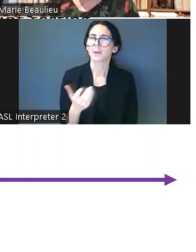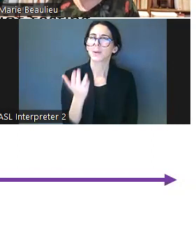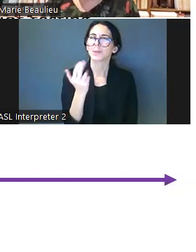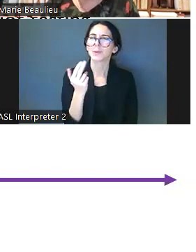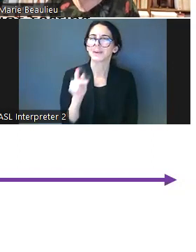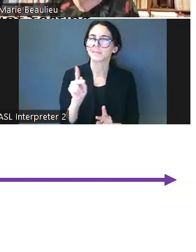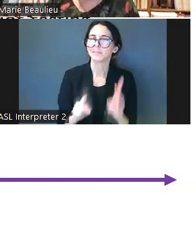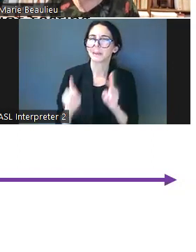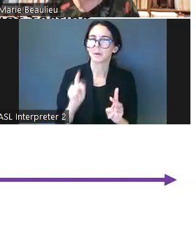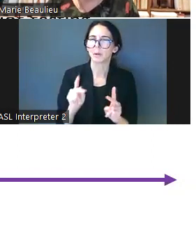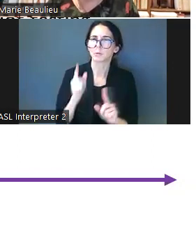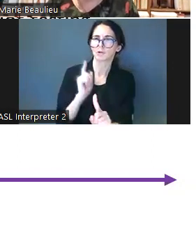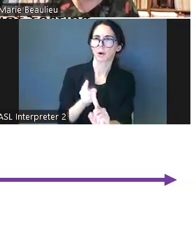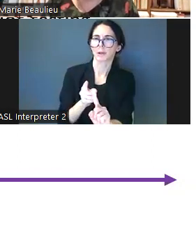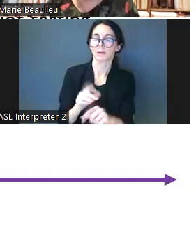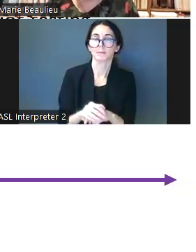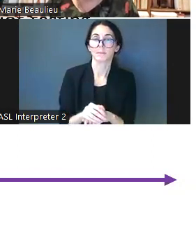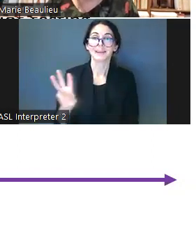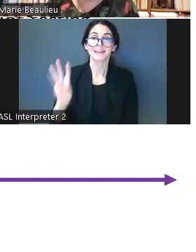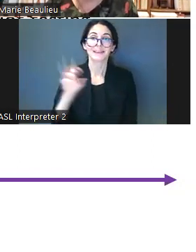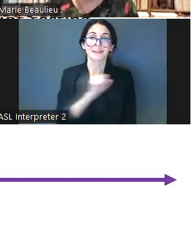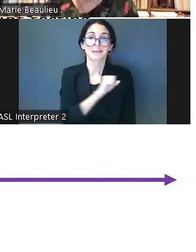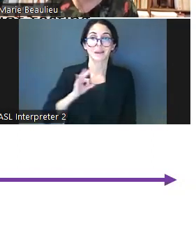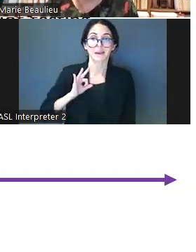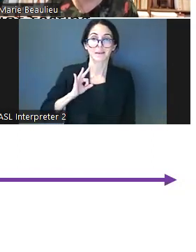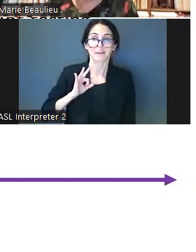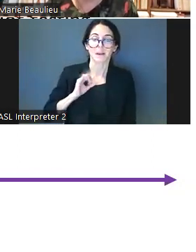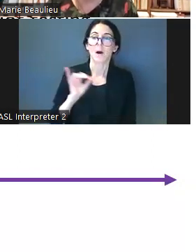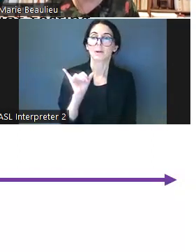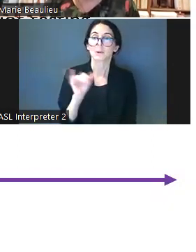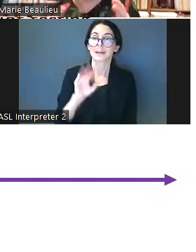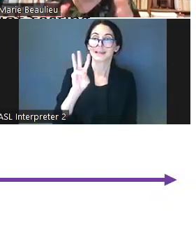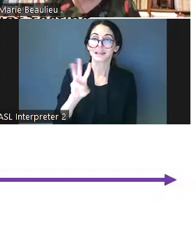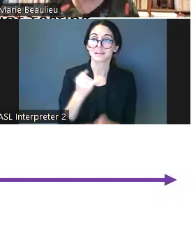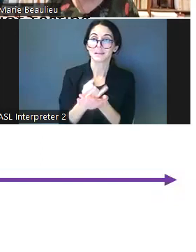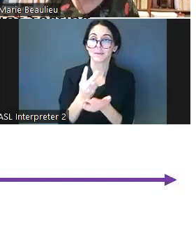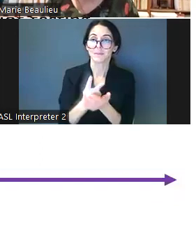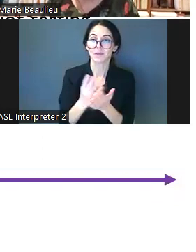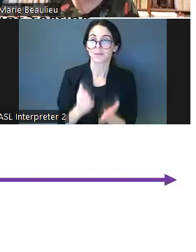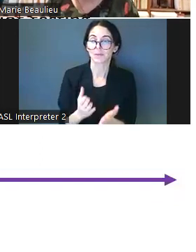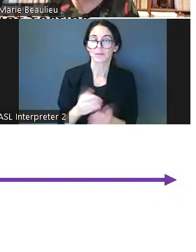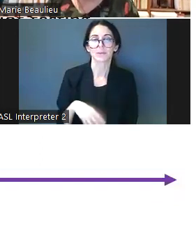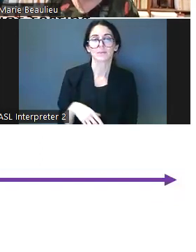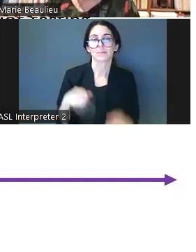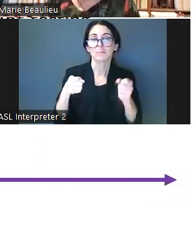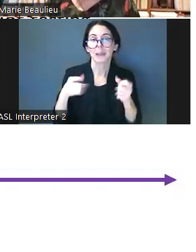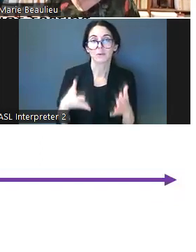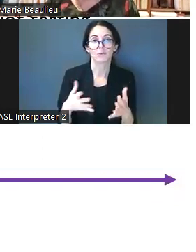targeted, 6 employees, and also 6 interveners and managers of the residents. And